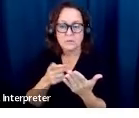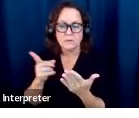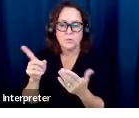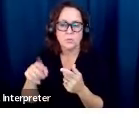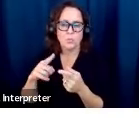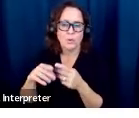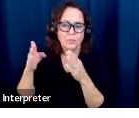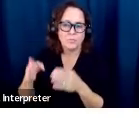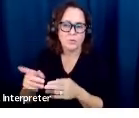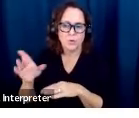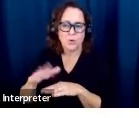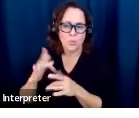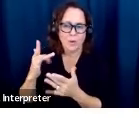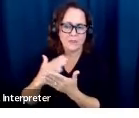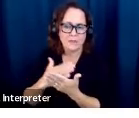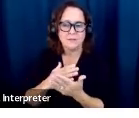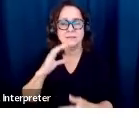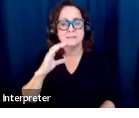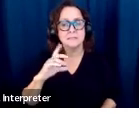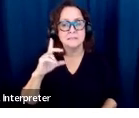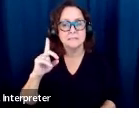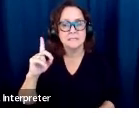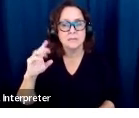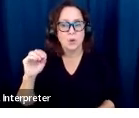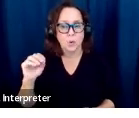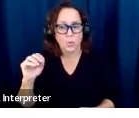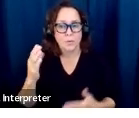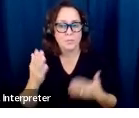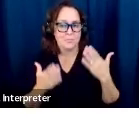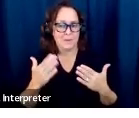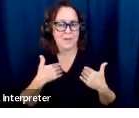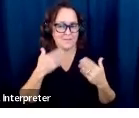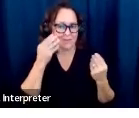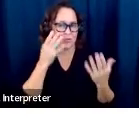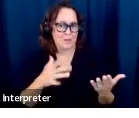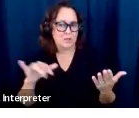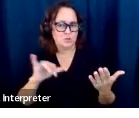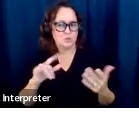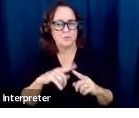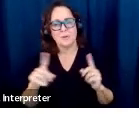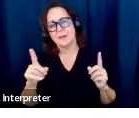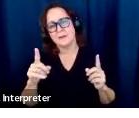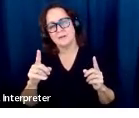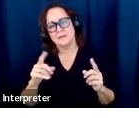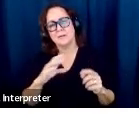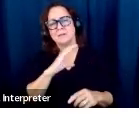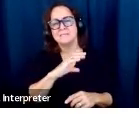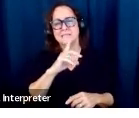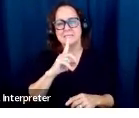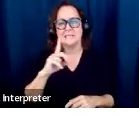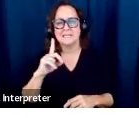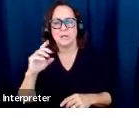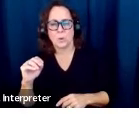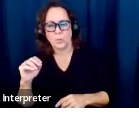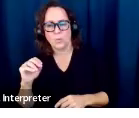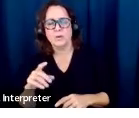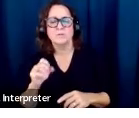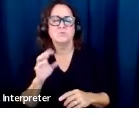CDDOs might also have that information as well, but they also may not. So it's okay to